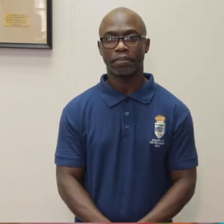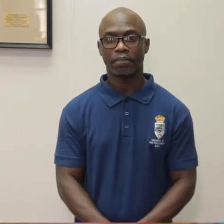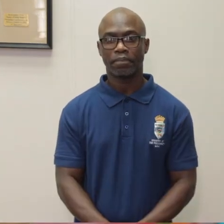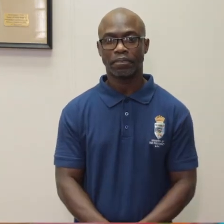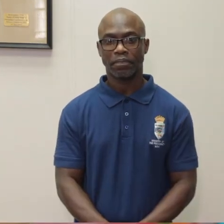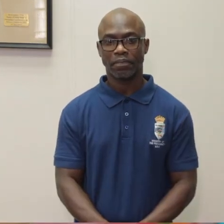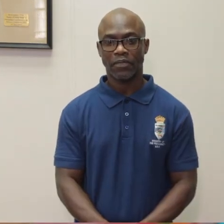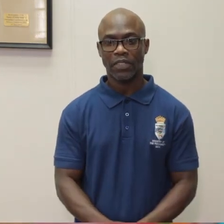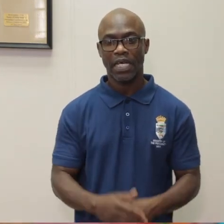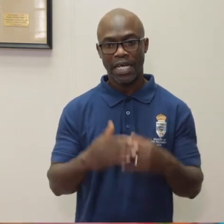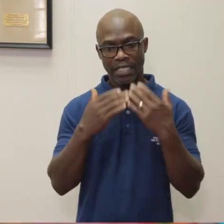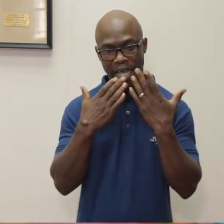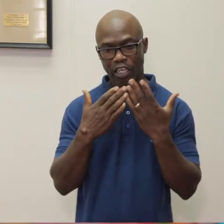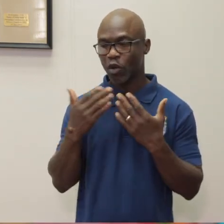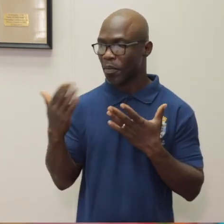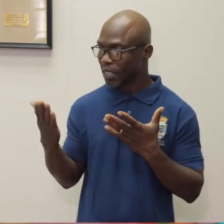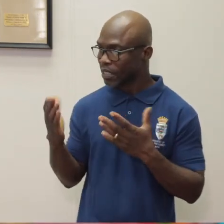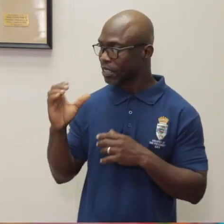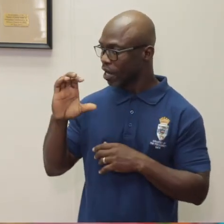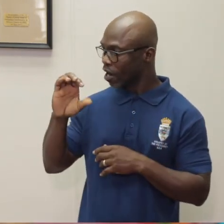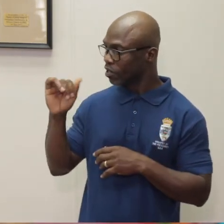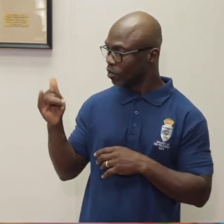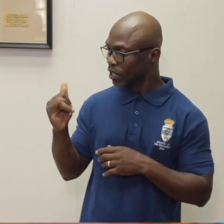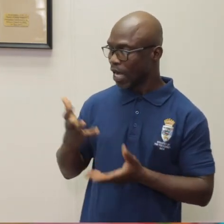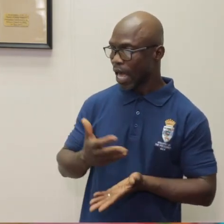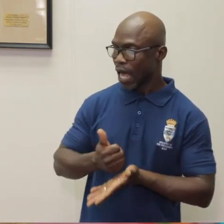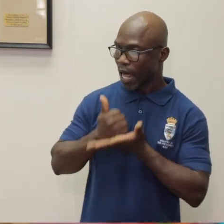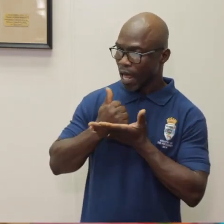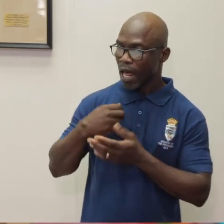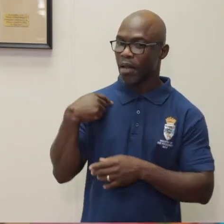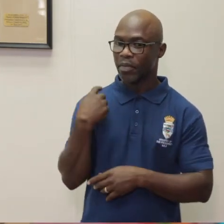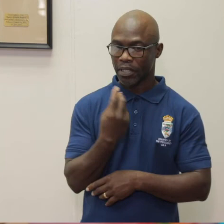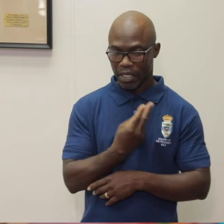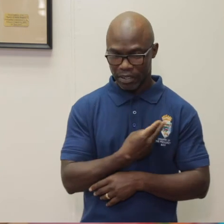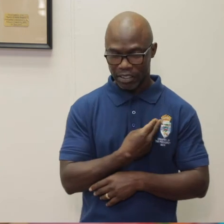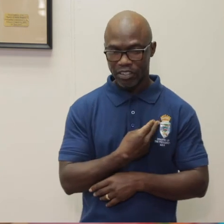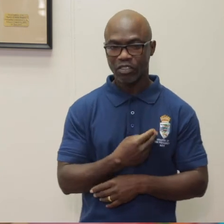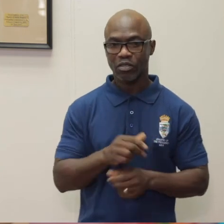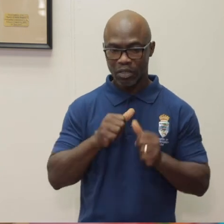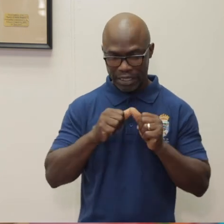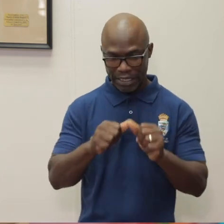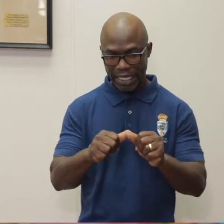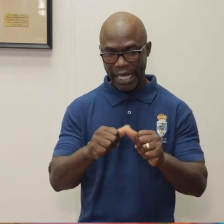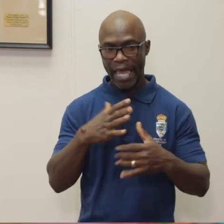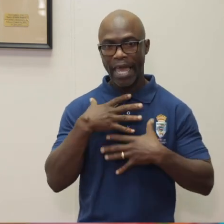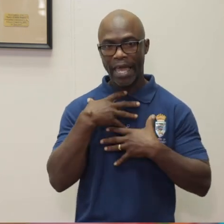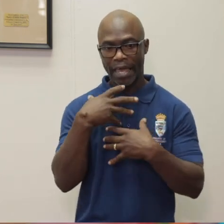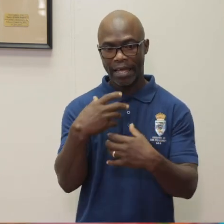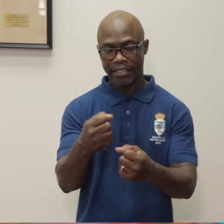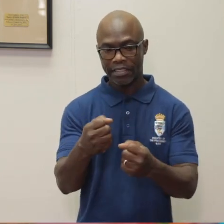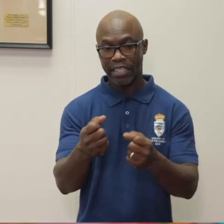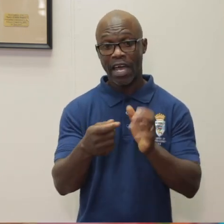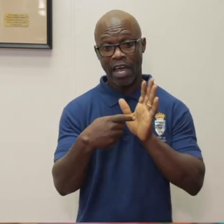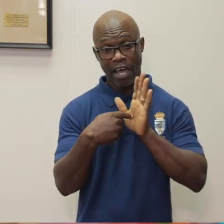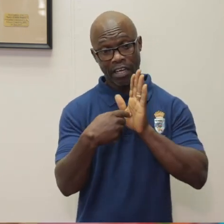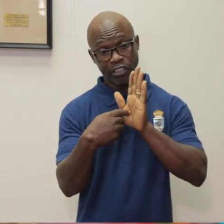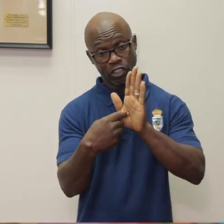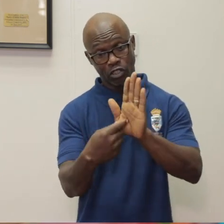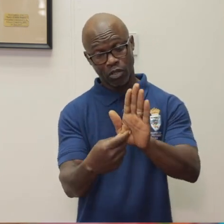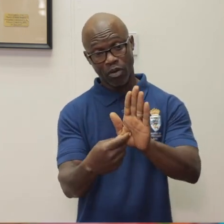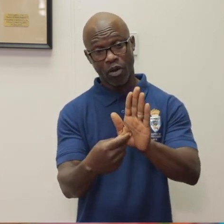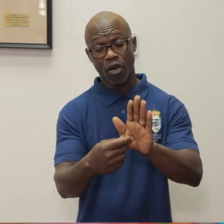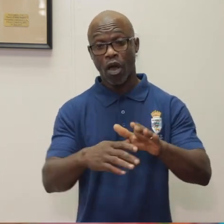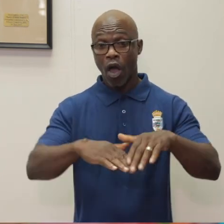Thank you, Ms. Conway, for those tips on helping us to keep healthy and by showing off